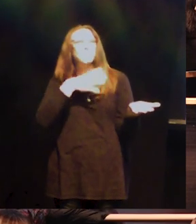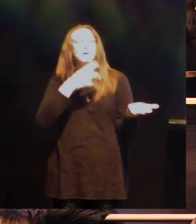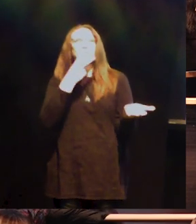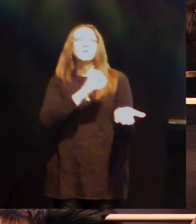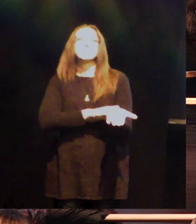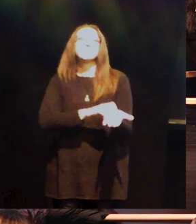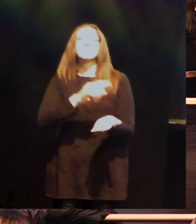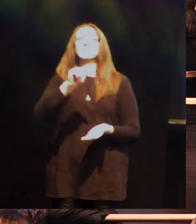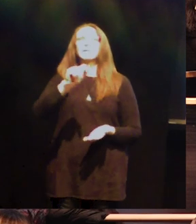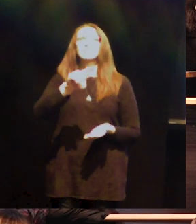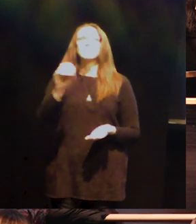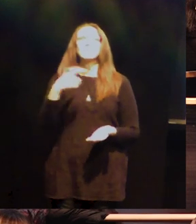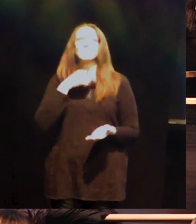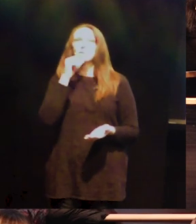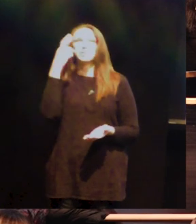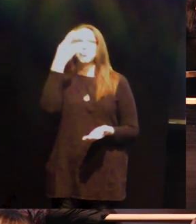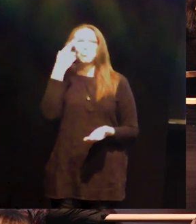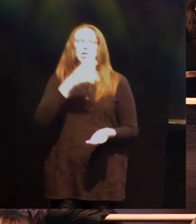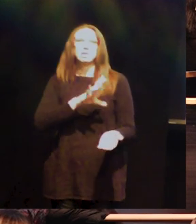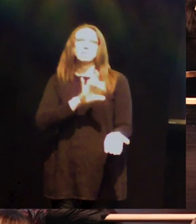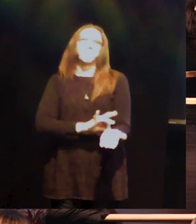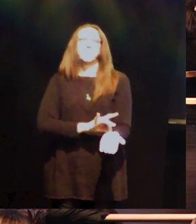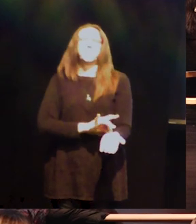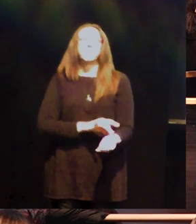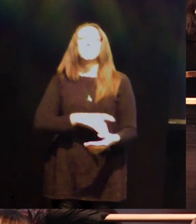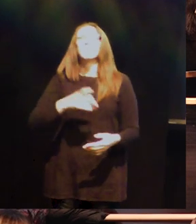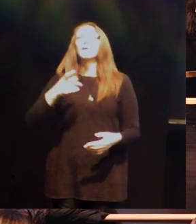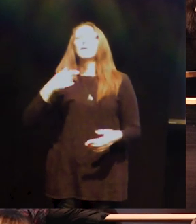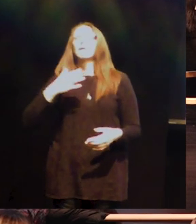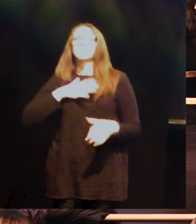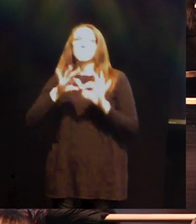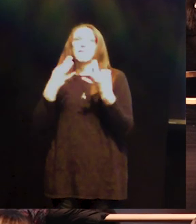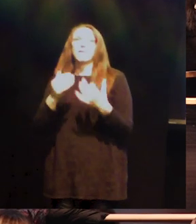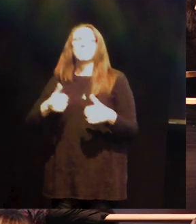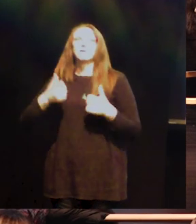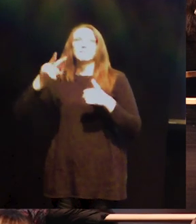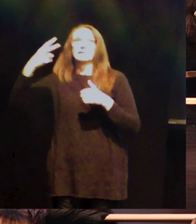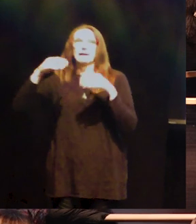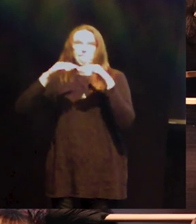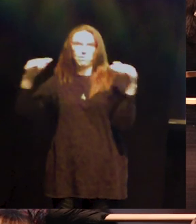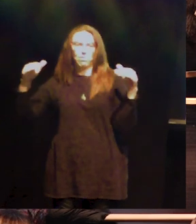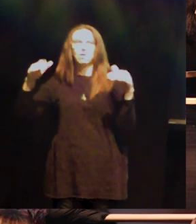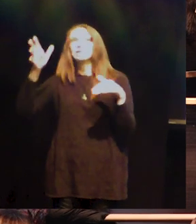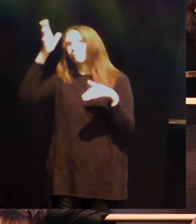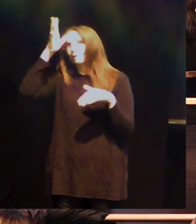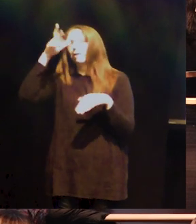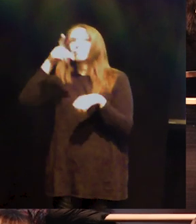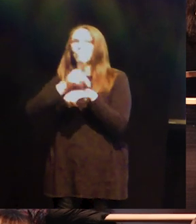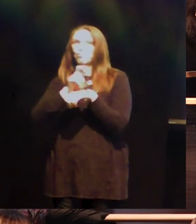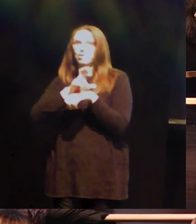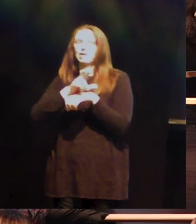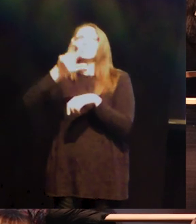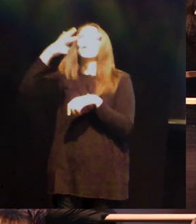tattoo, right? And then on the third floor, we lived on the second floor, and my dad's Puerto Rican, and on the third floor there was an Italian man from